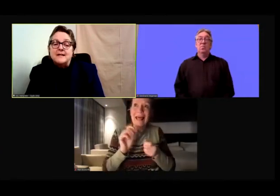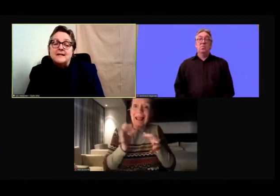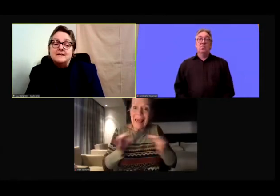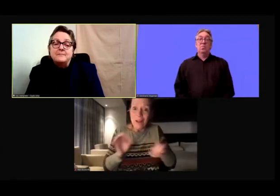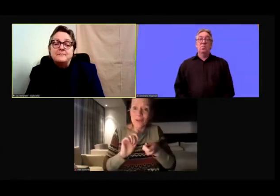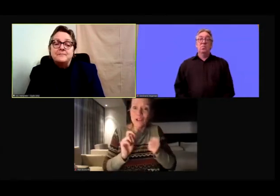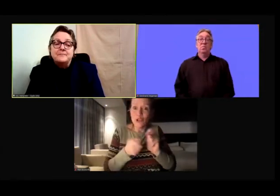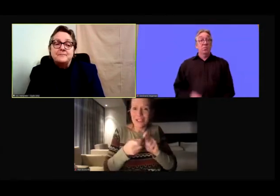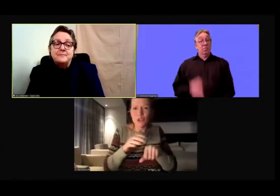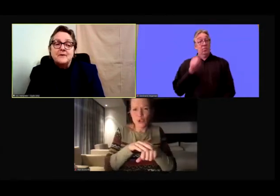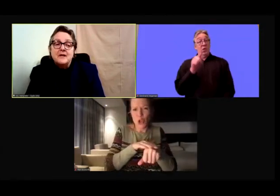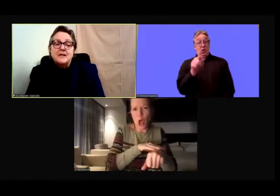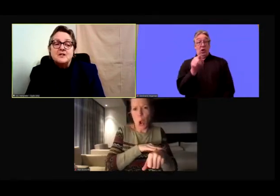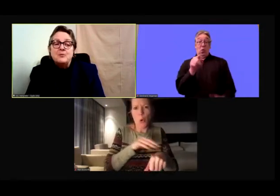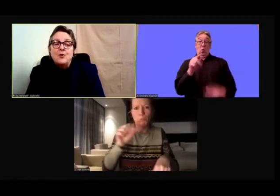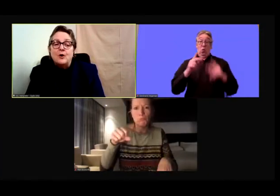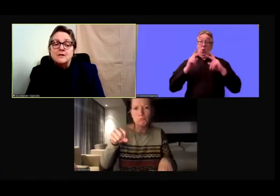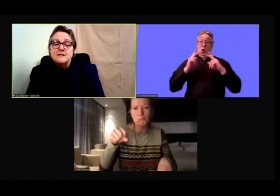Your study